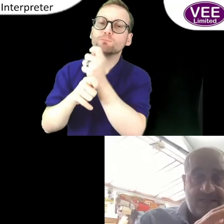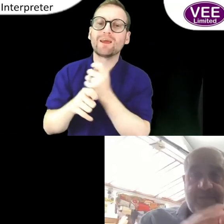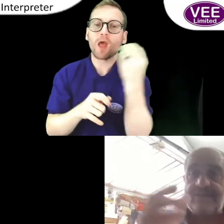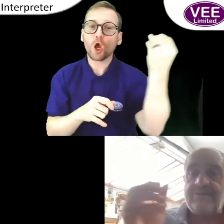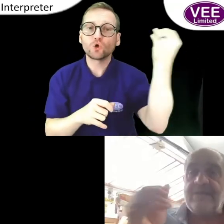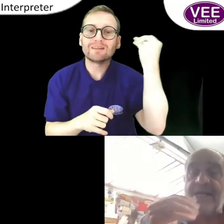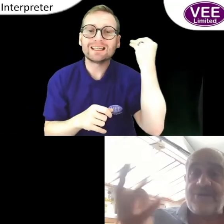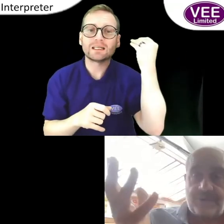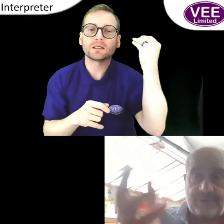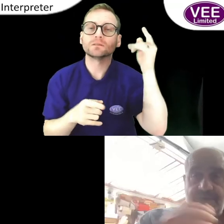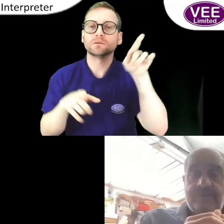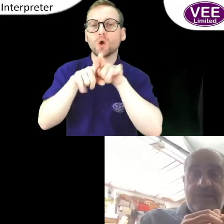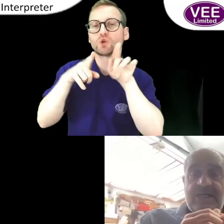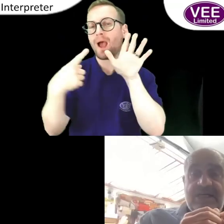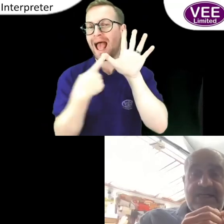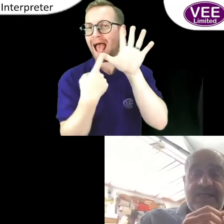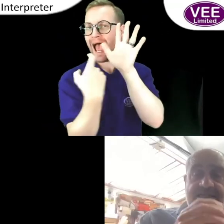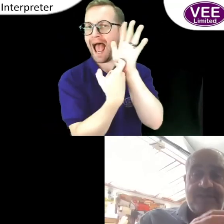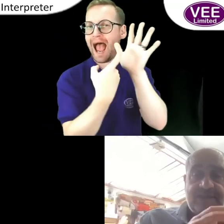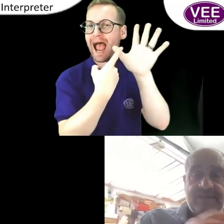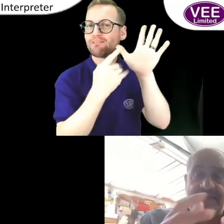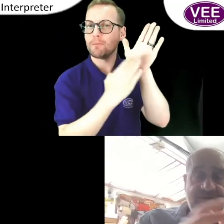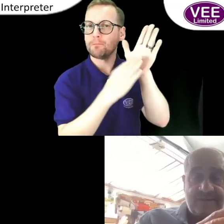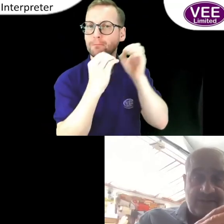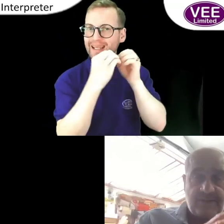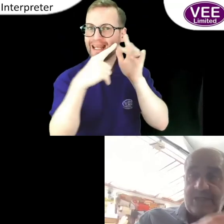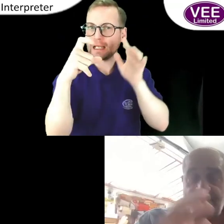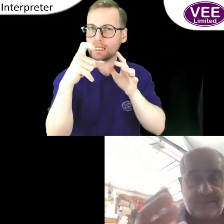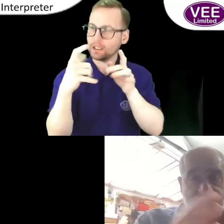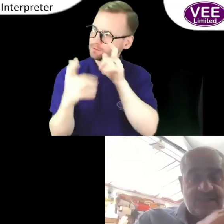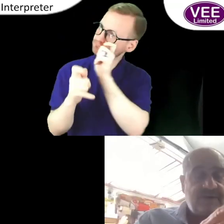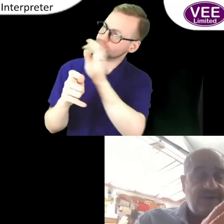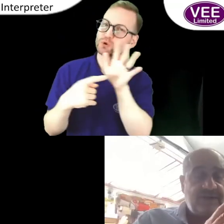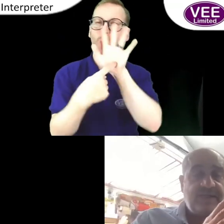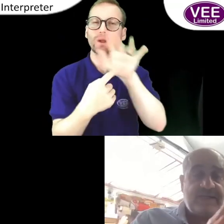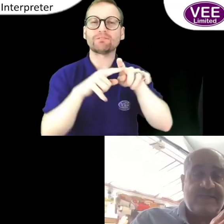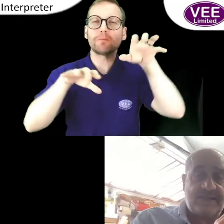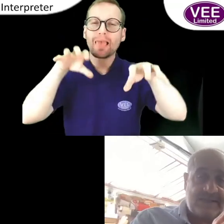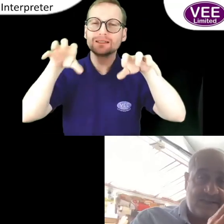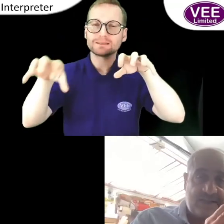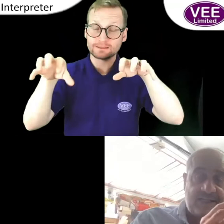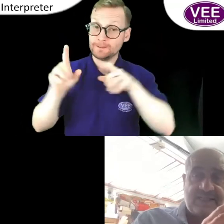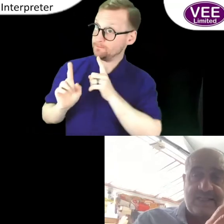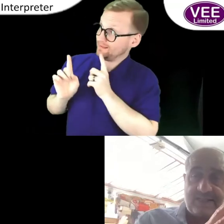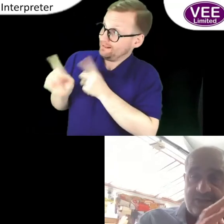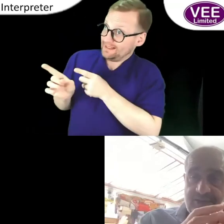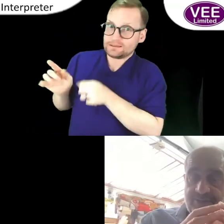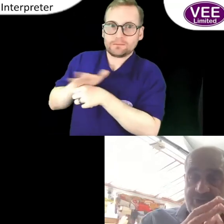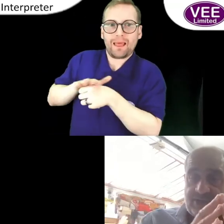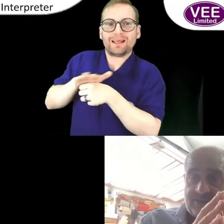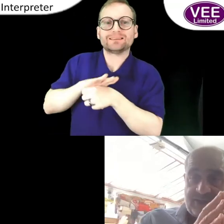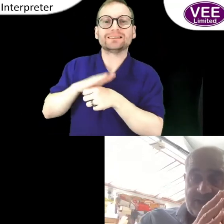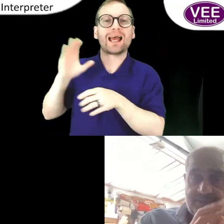in Arabic, unknown, and exhibited them in different locations. This location is in the Classical